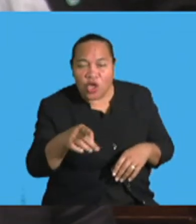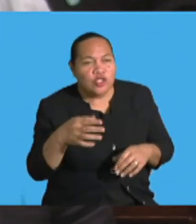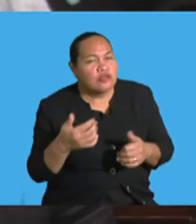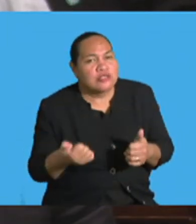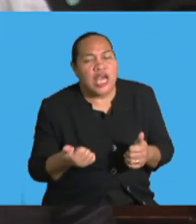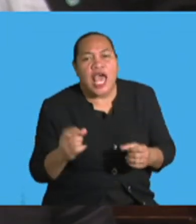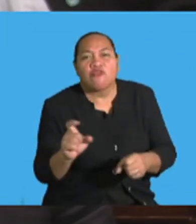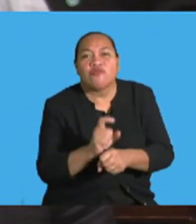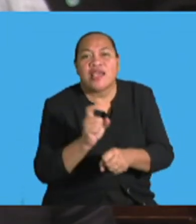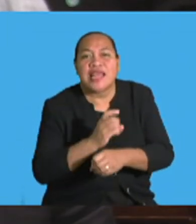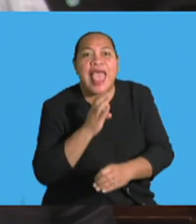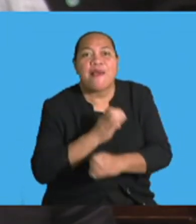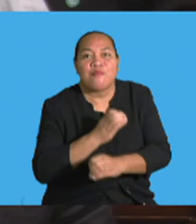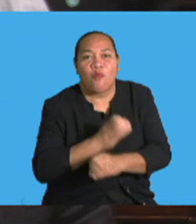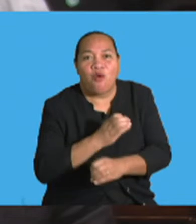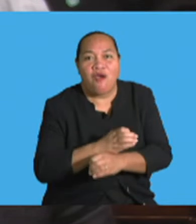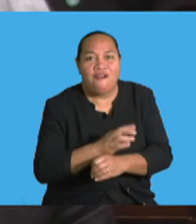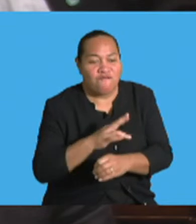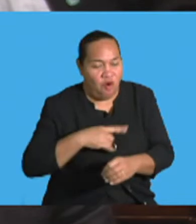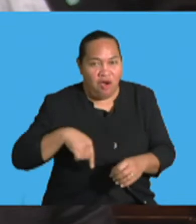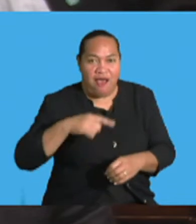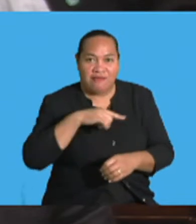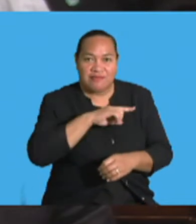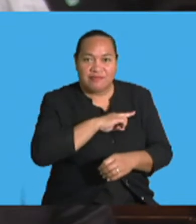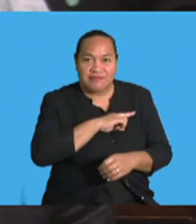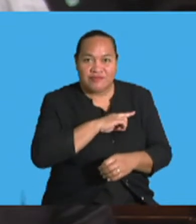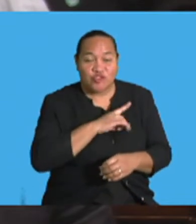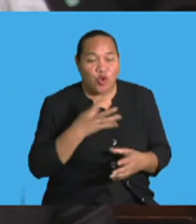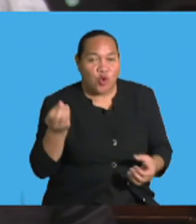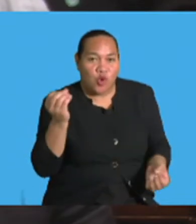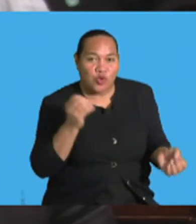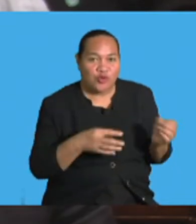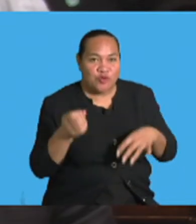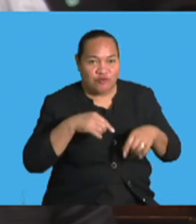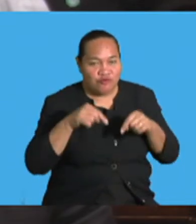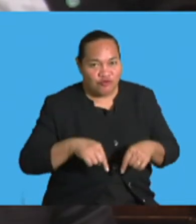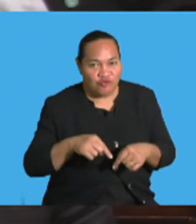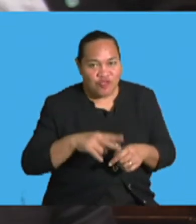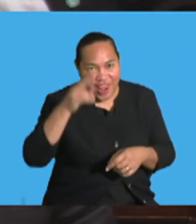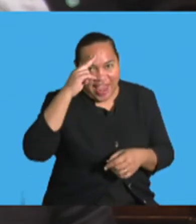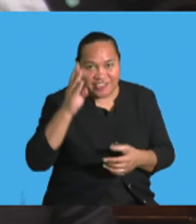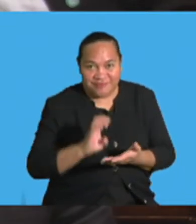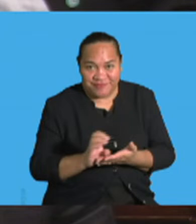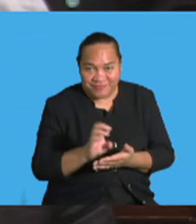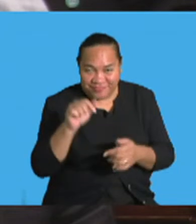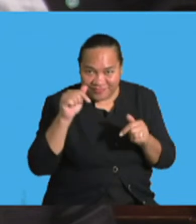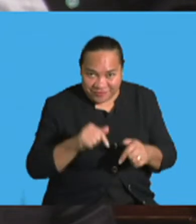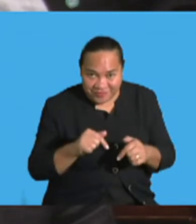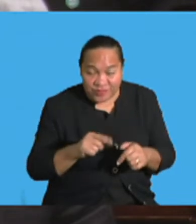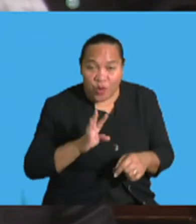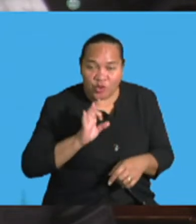employment space which contributes to the national economic growth. Mr. Speaker, industries that are currently showing